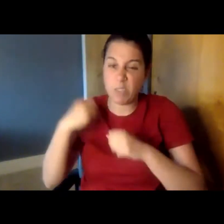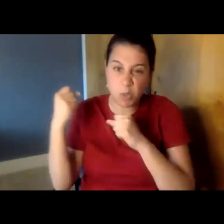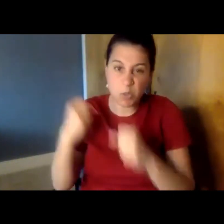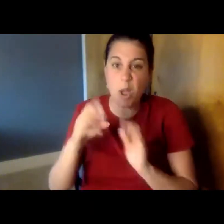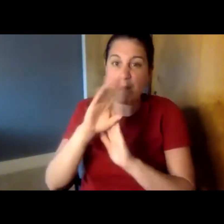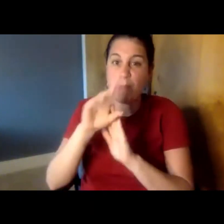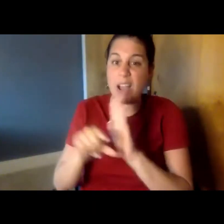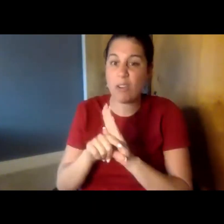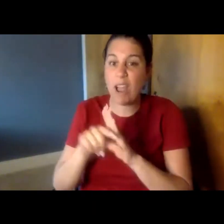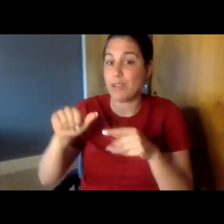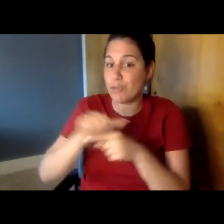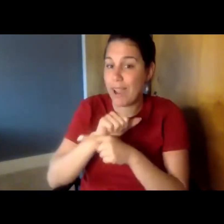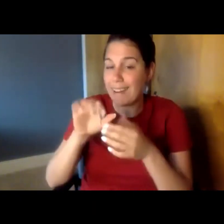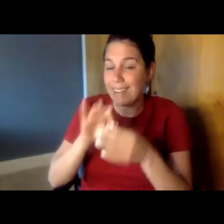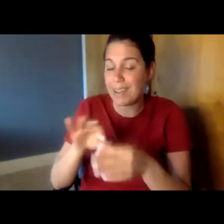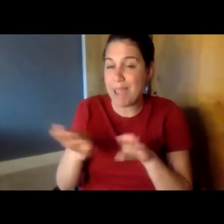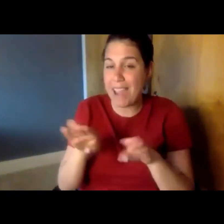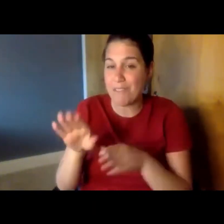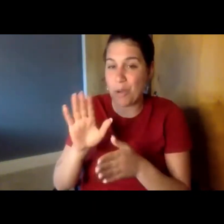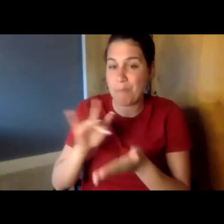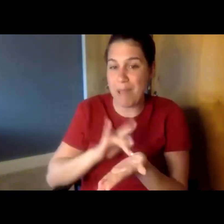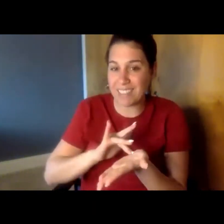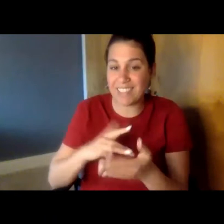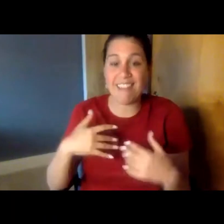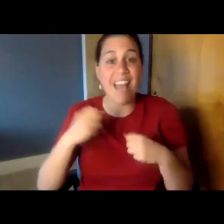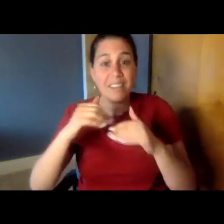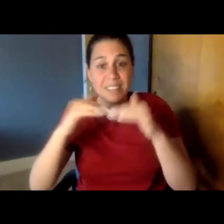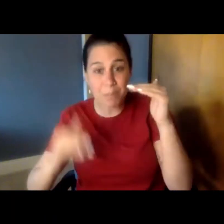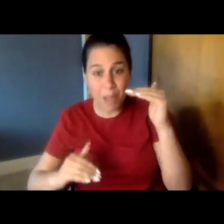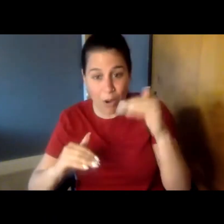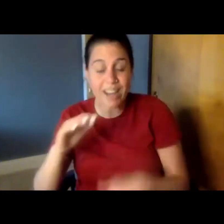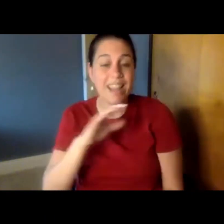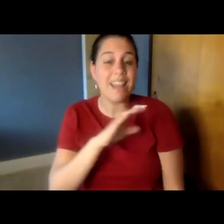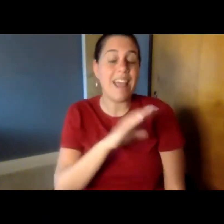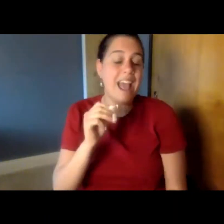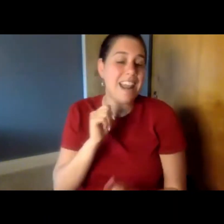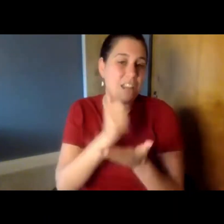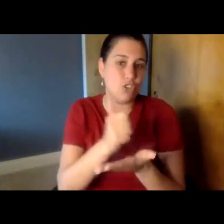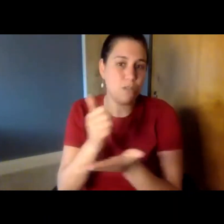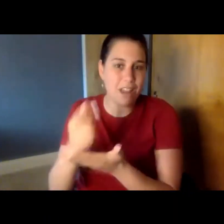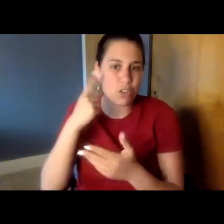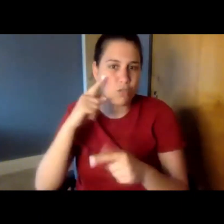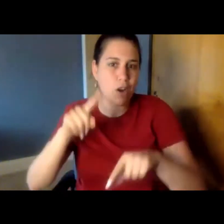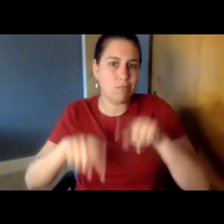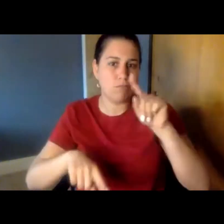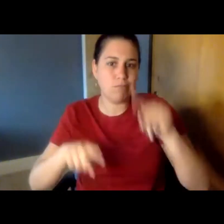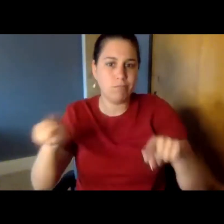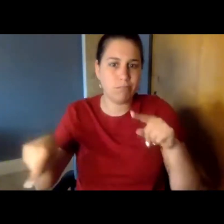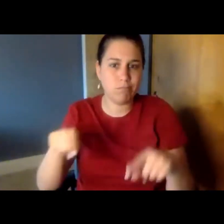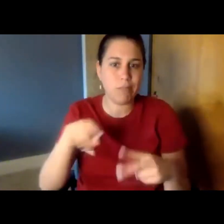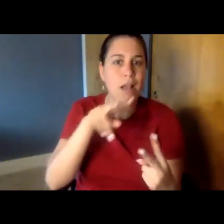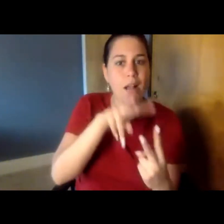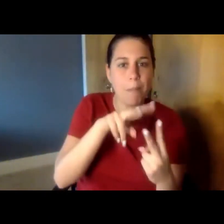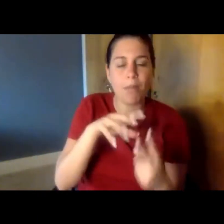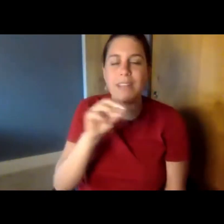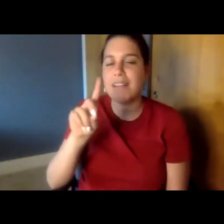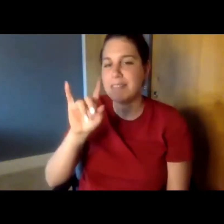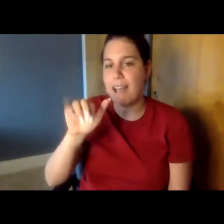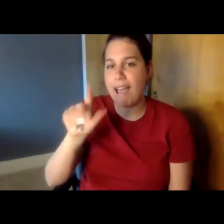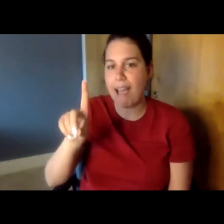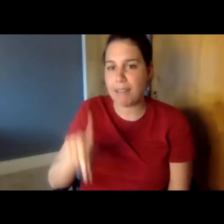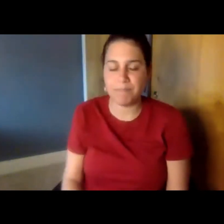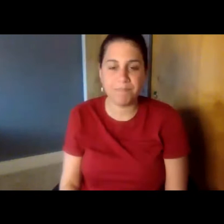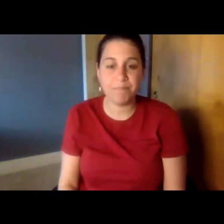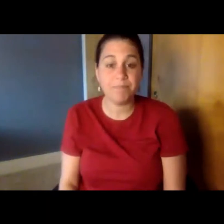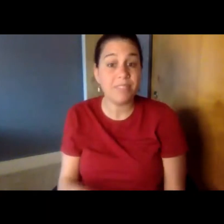background in training in behavioral medicine, health disparities, and interventions for diverse couples and dyads. He leads the